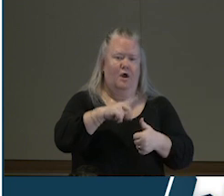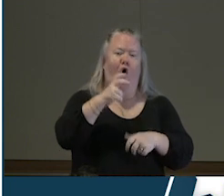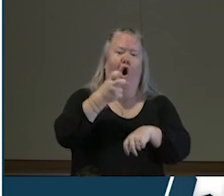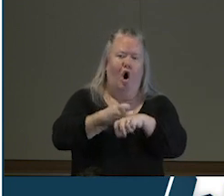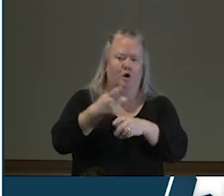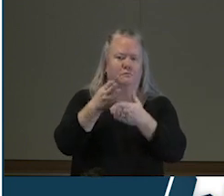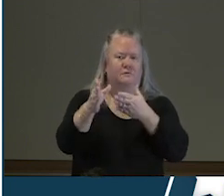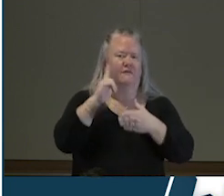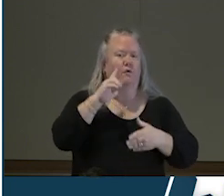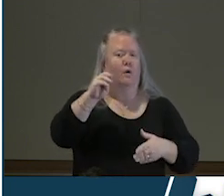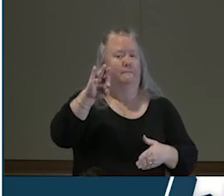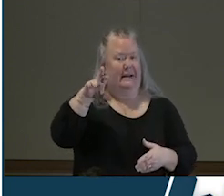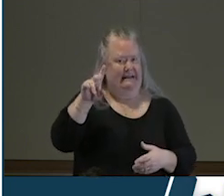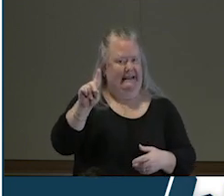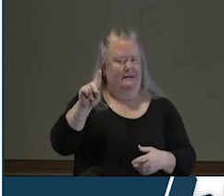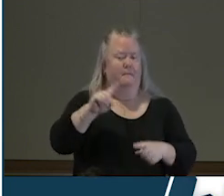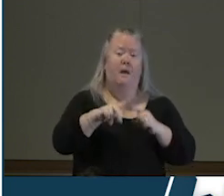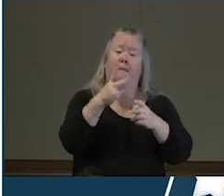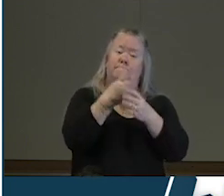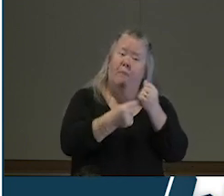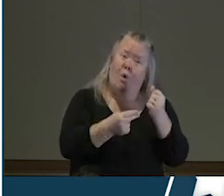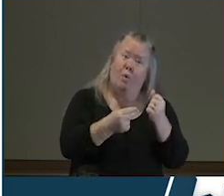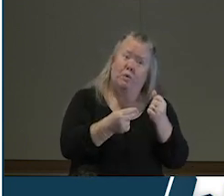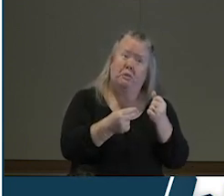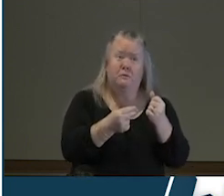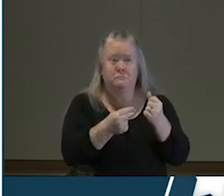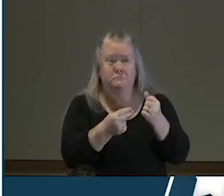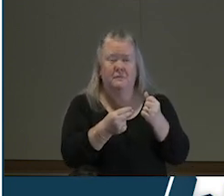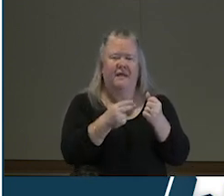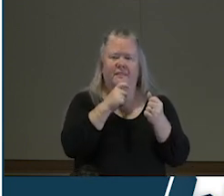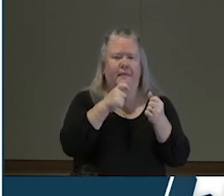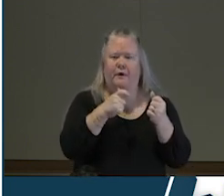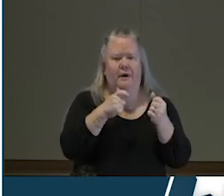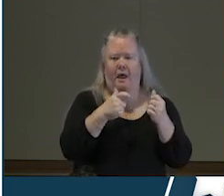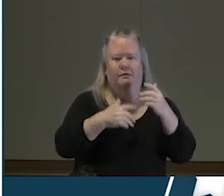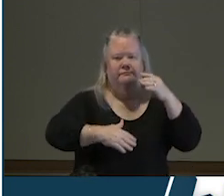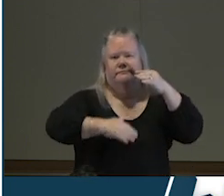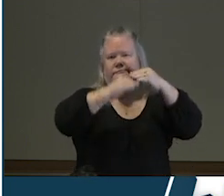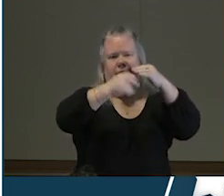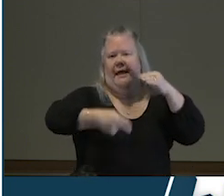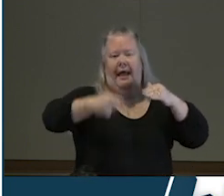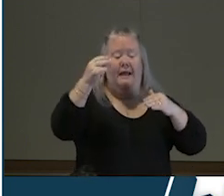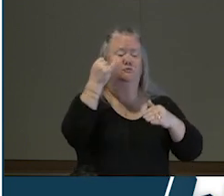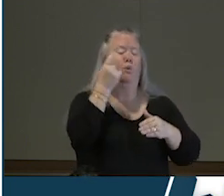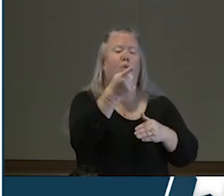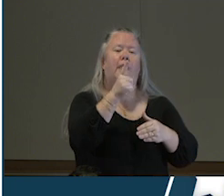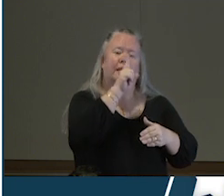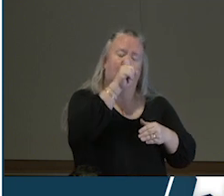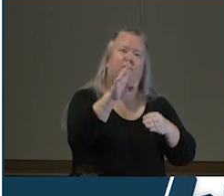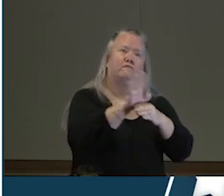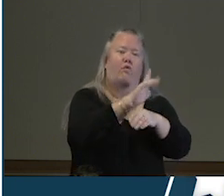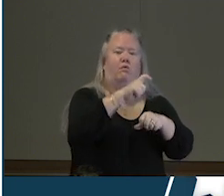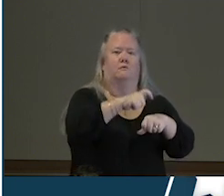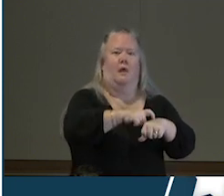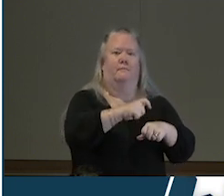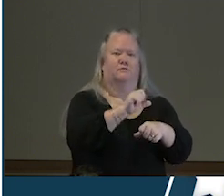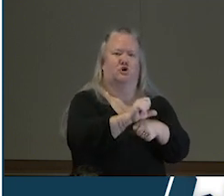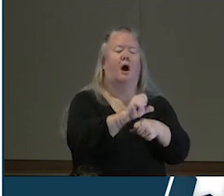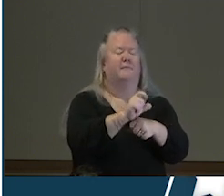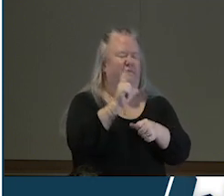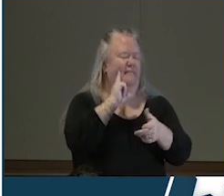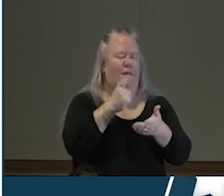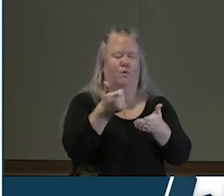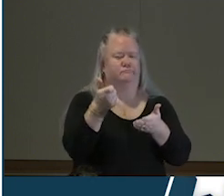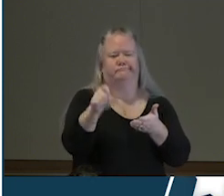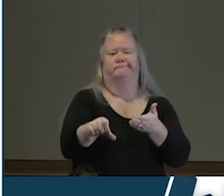to disqualify for Medicaid, but both are not very high watermarks, right? If they get a job, a real full-time job, they're going to